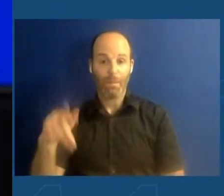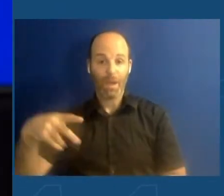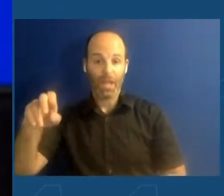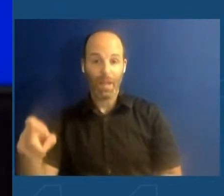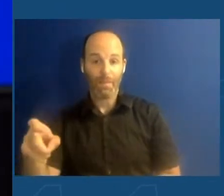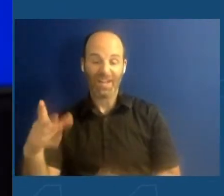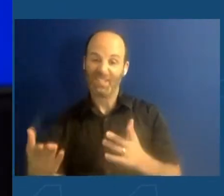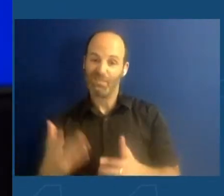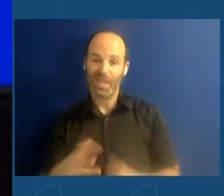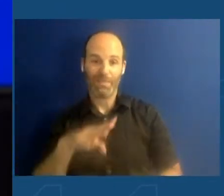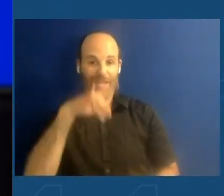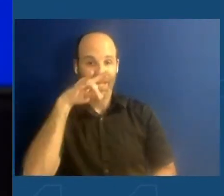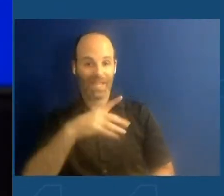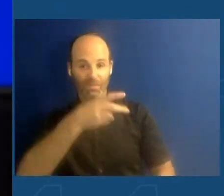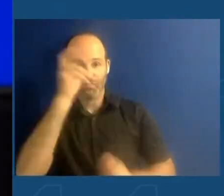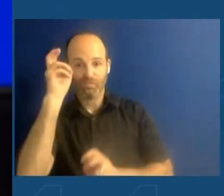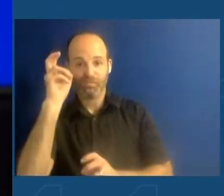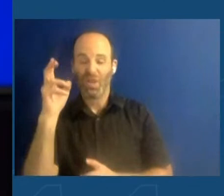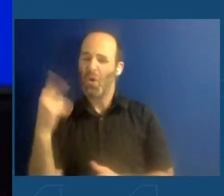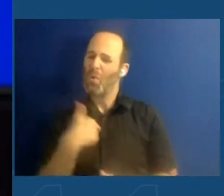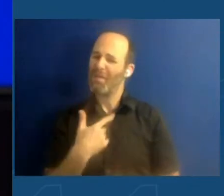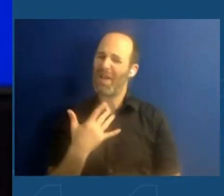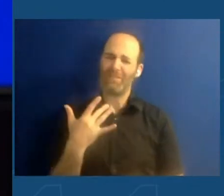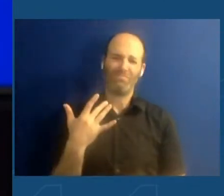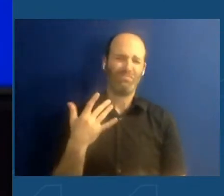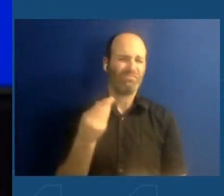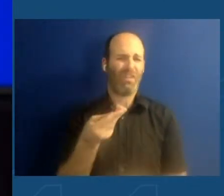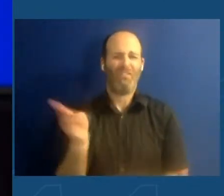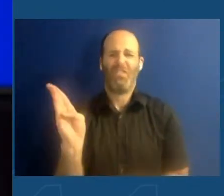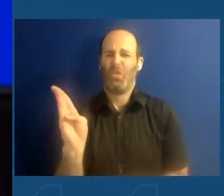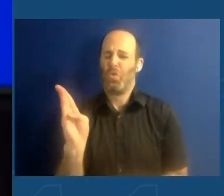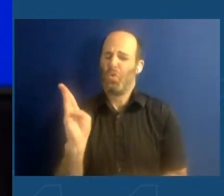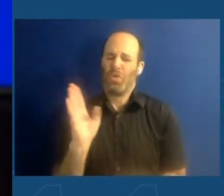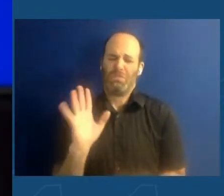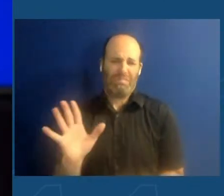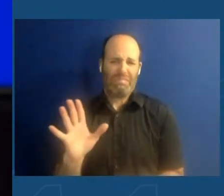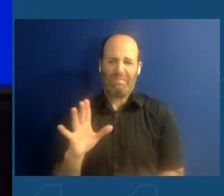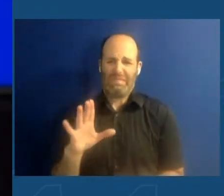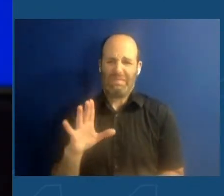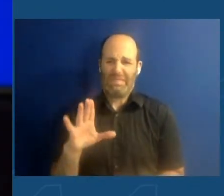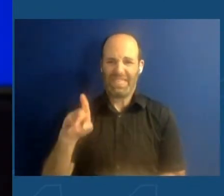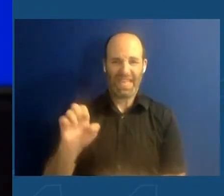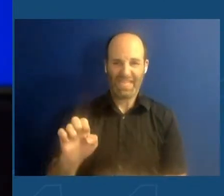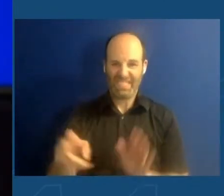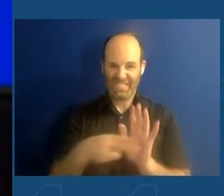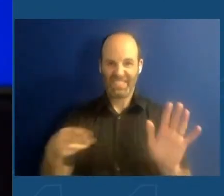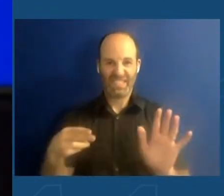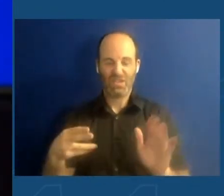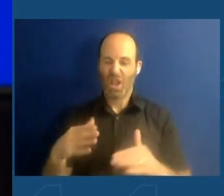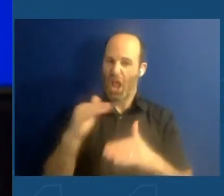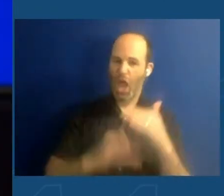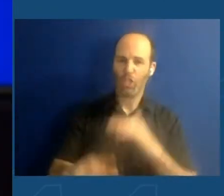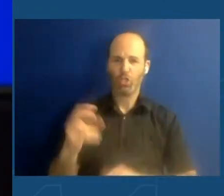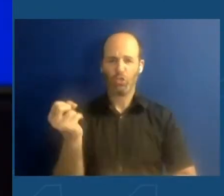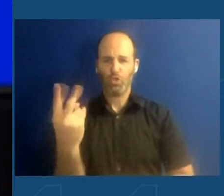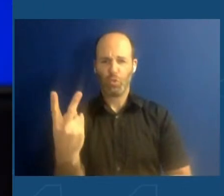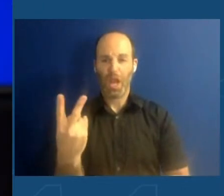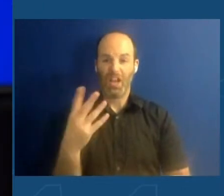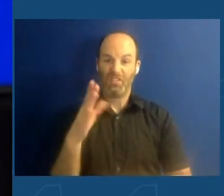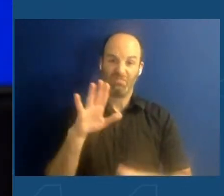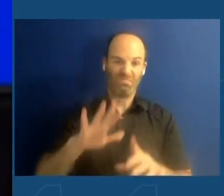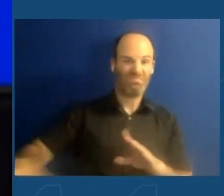very, very few cases diagnosed, however, under a dozen nationally, out of some